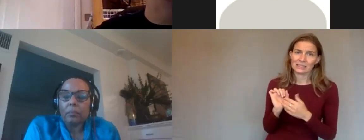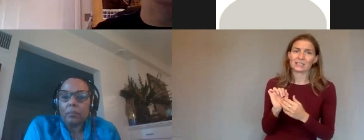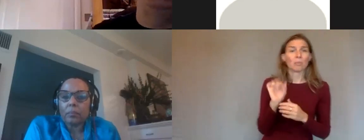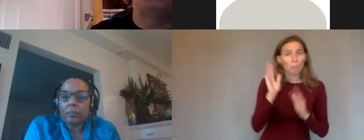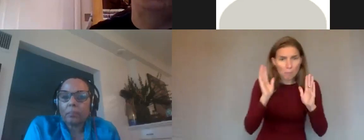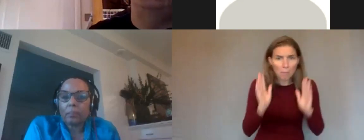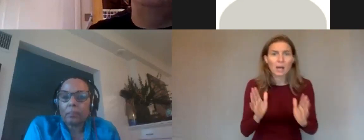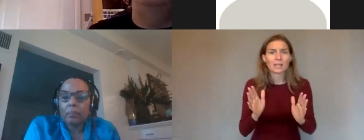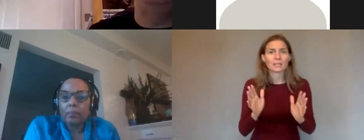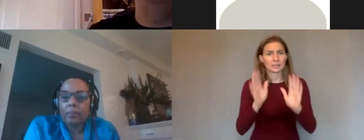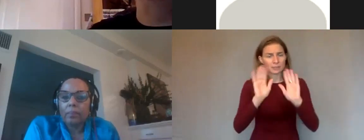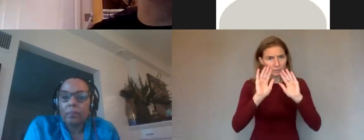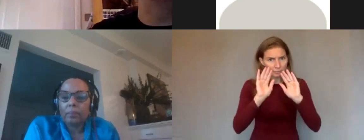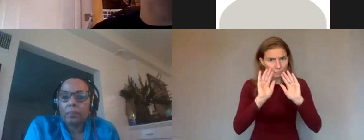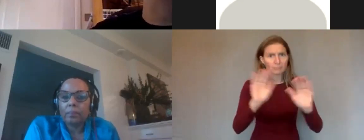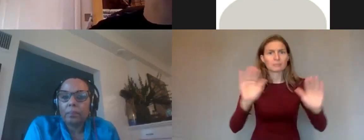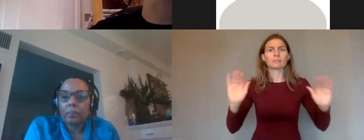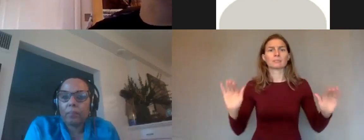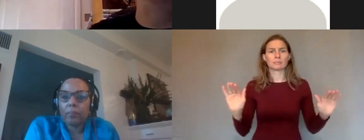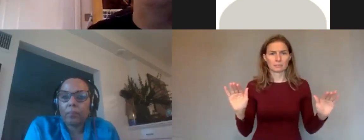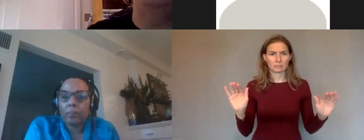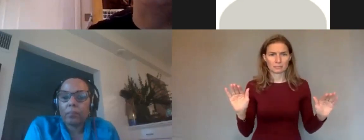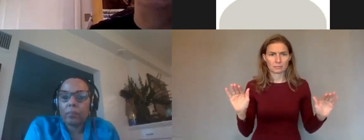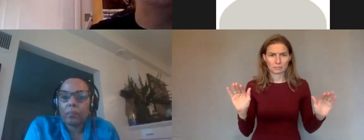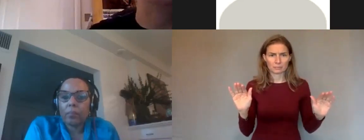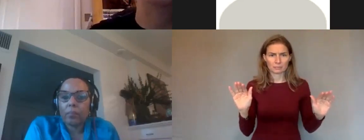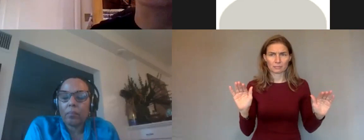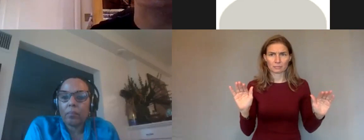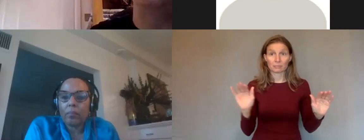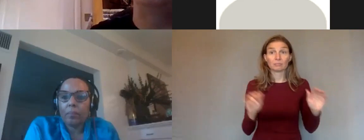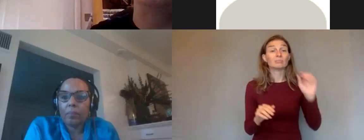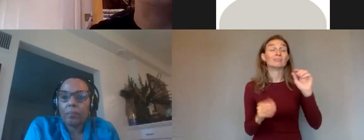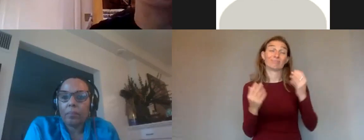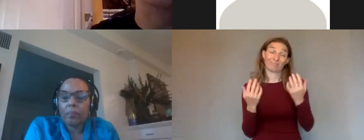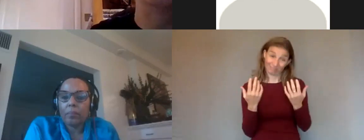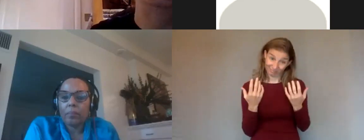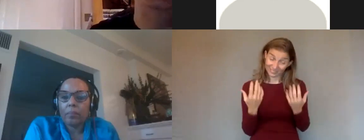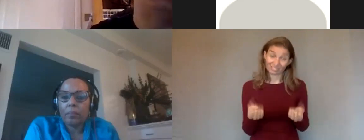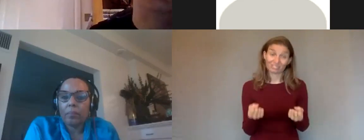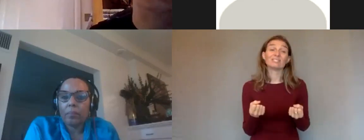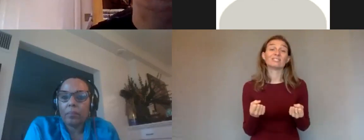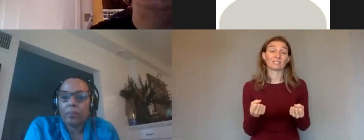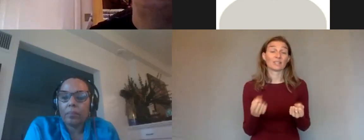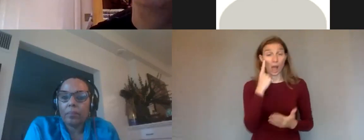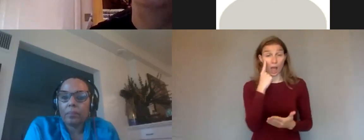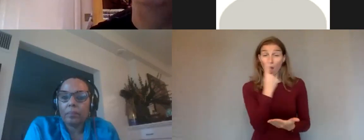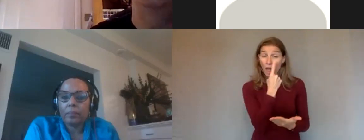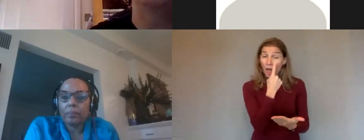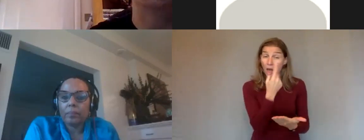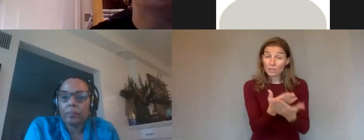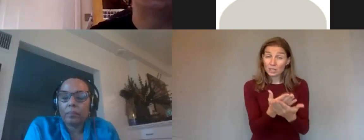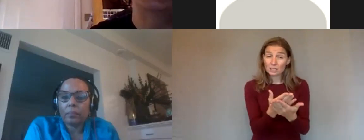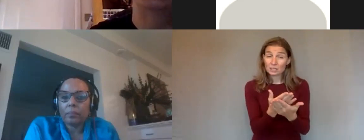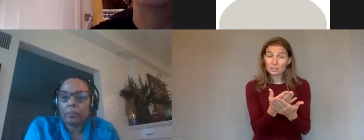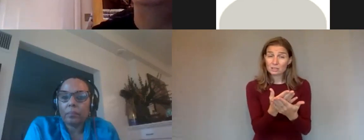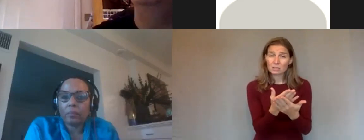there is we have very broad evidence still, and we need to do some more work